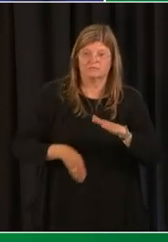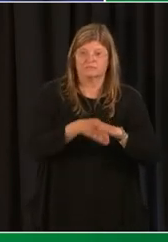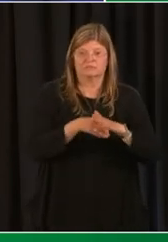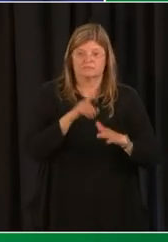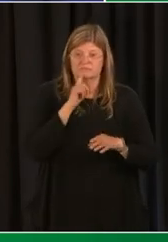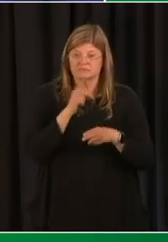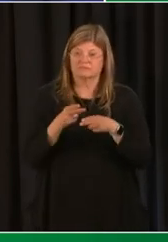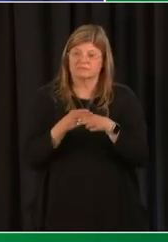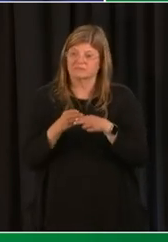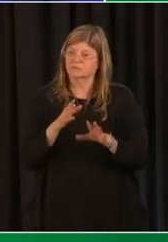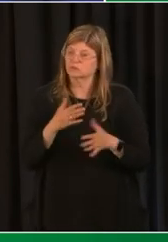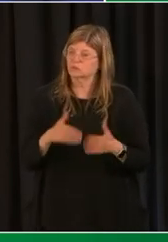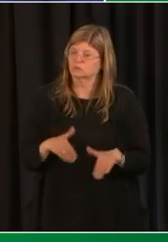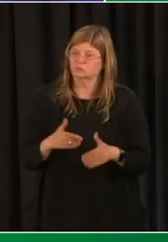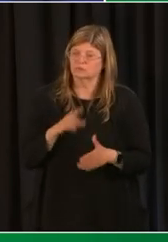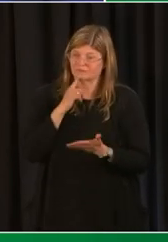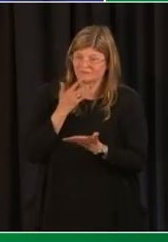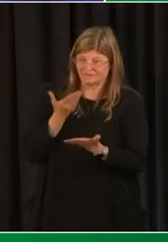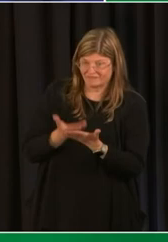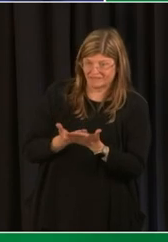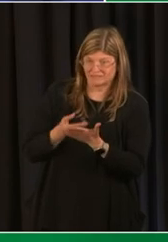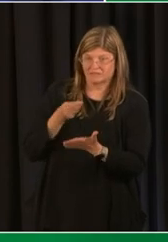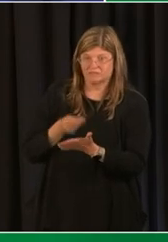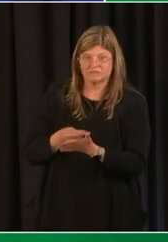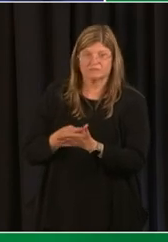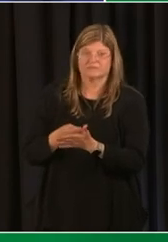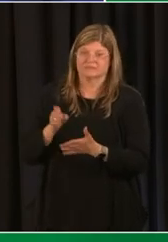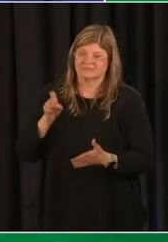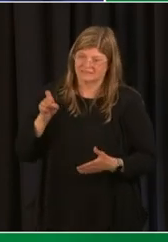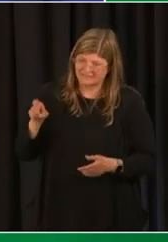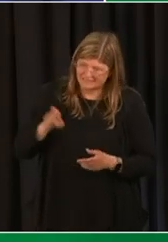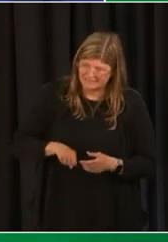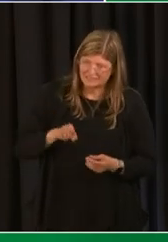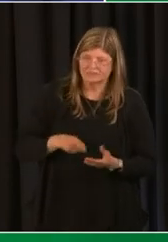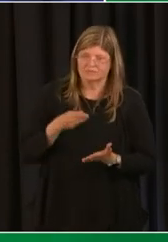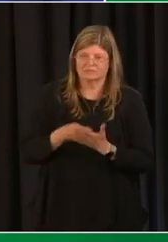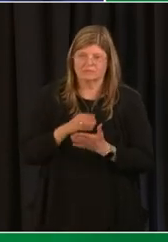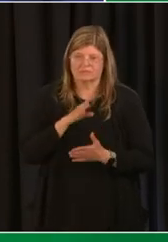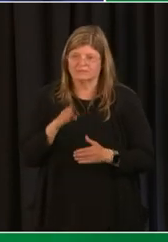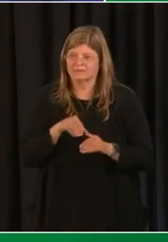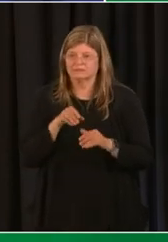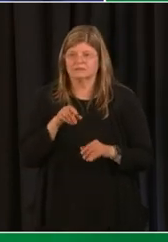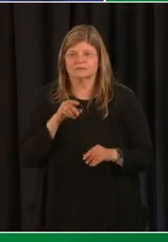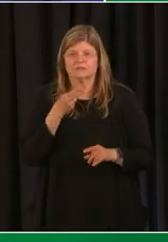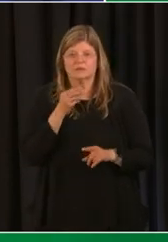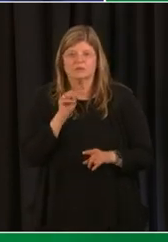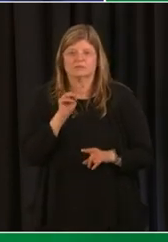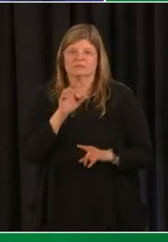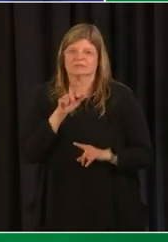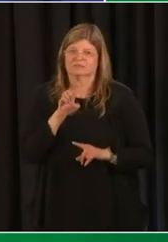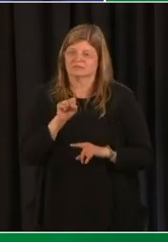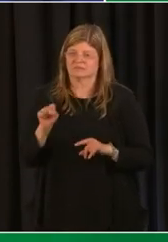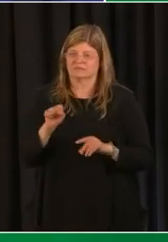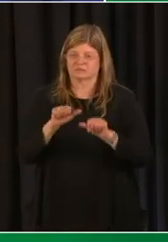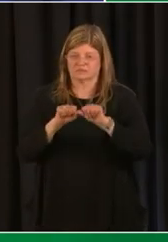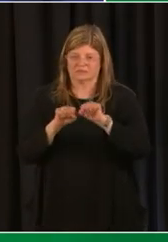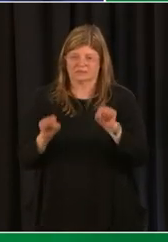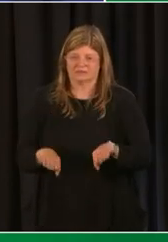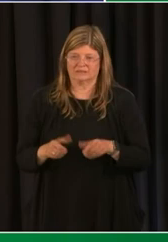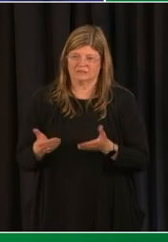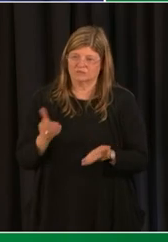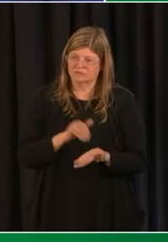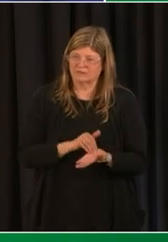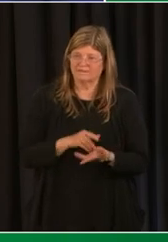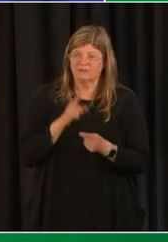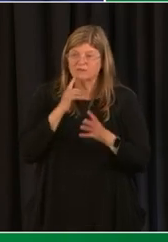there's a real solution to that. There is the financial support people need so they never have to enter the homeless services system. And while we've done a ton of